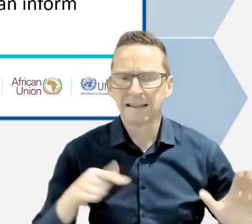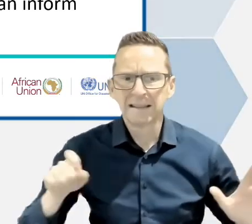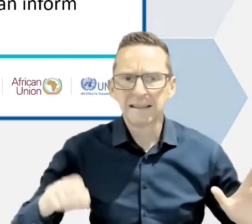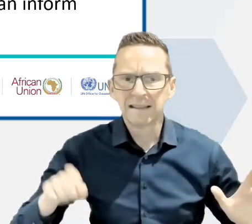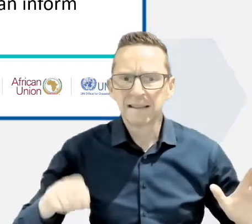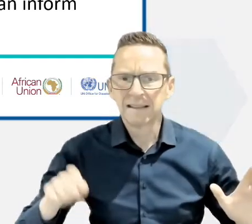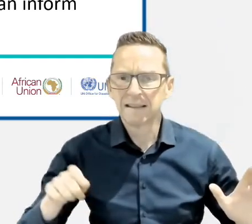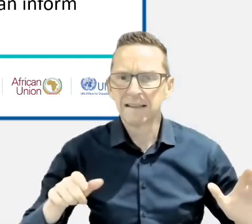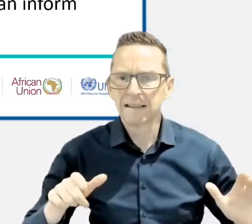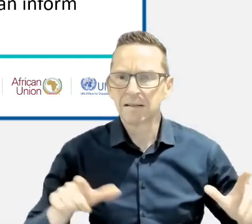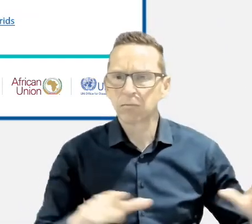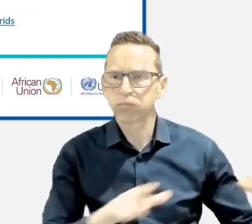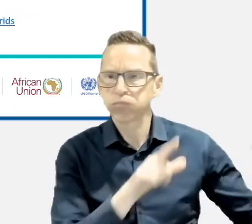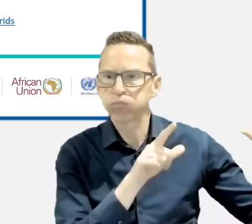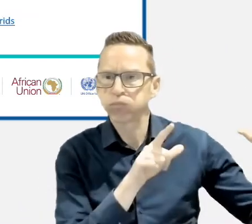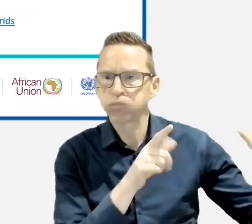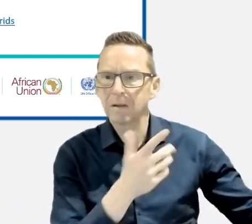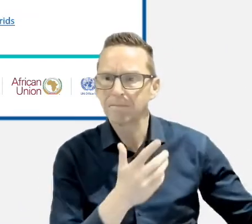to the next slide, please.